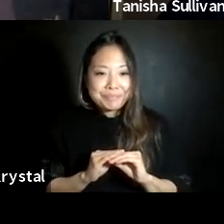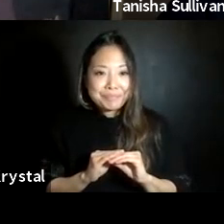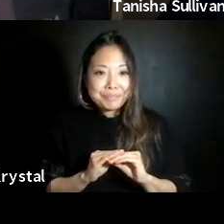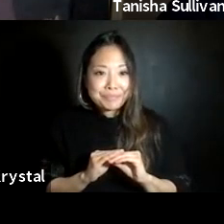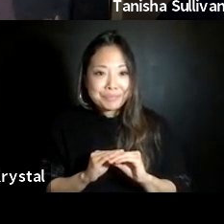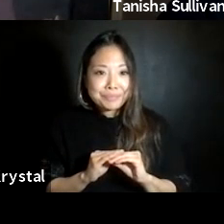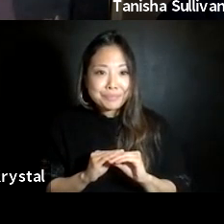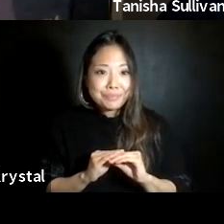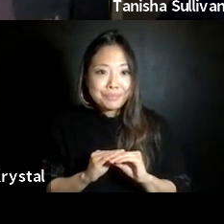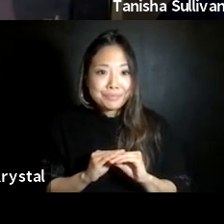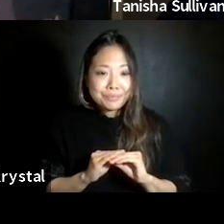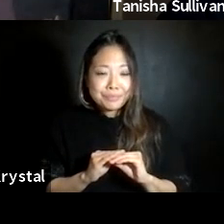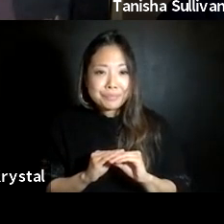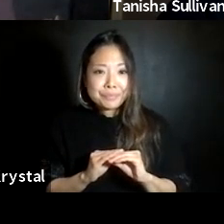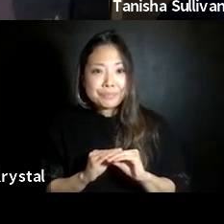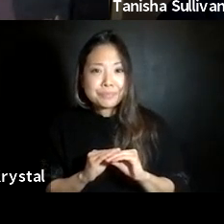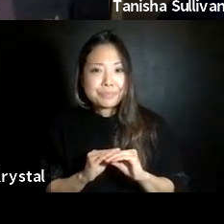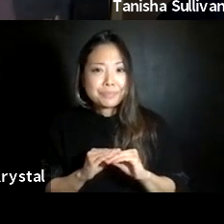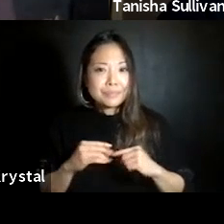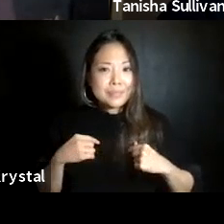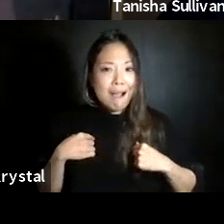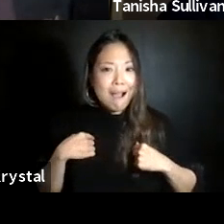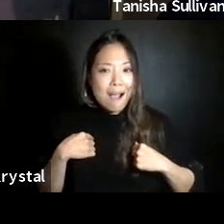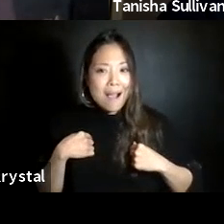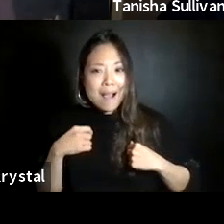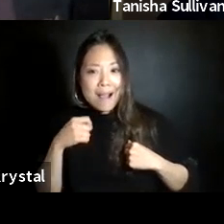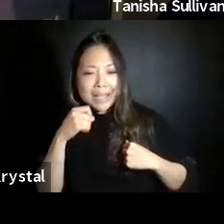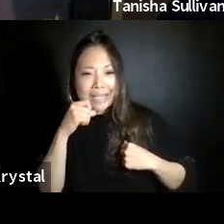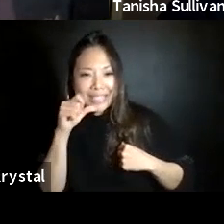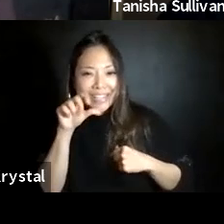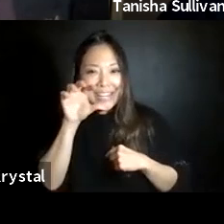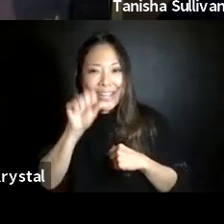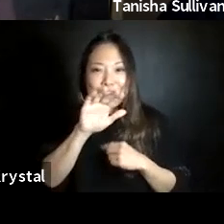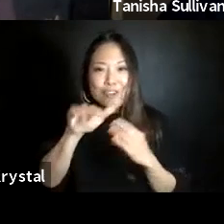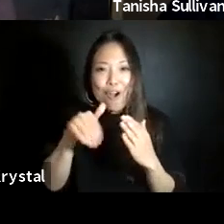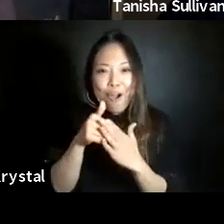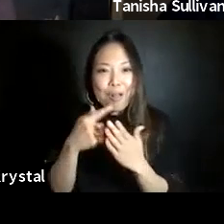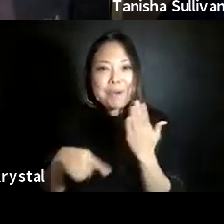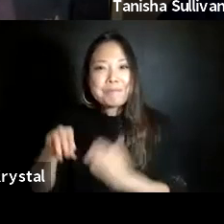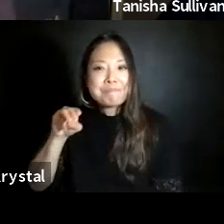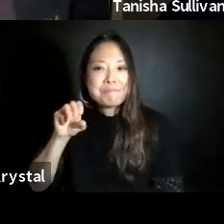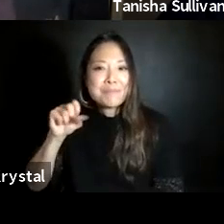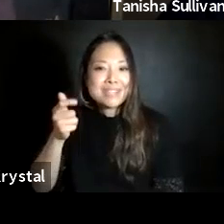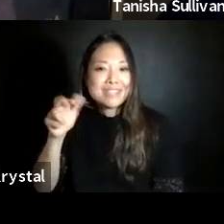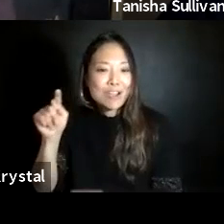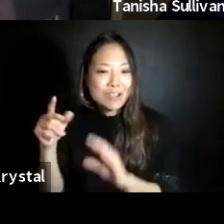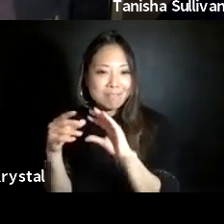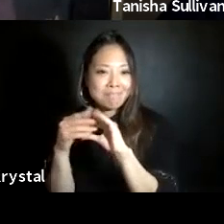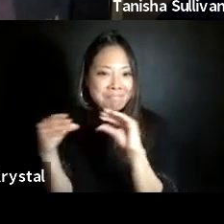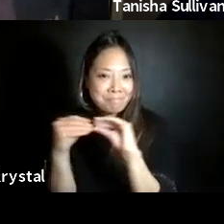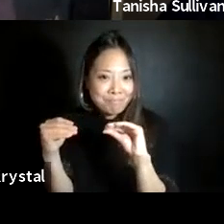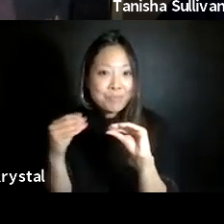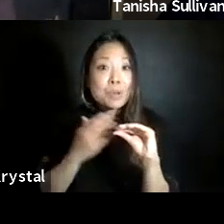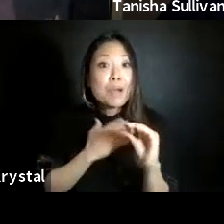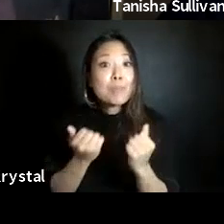I didn't quite catch all of what Ms. Garrett said, but I think, you know, my proposal also includes,